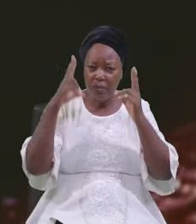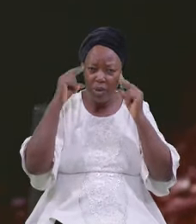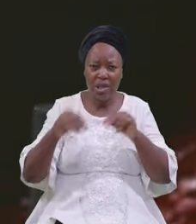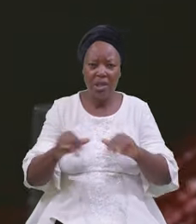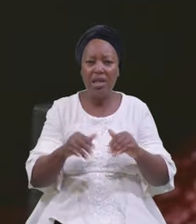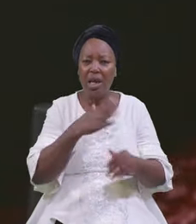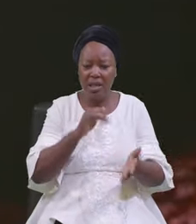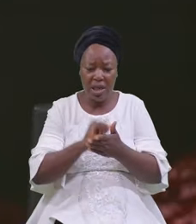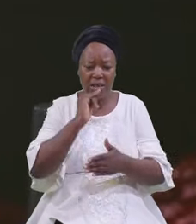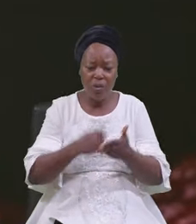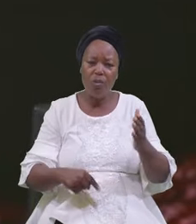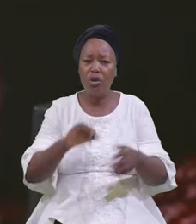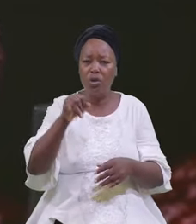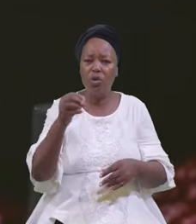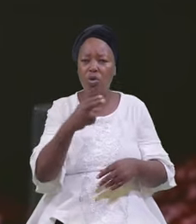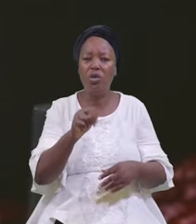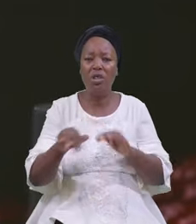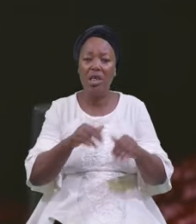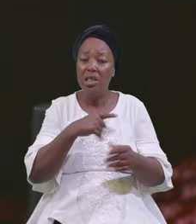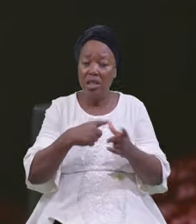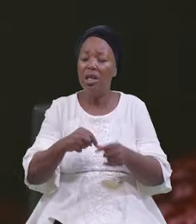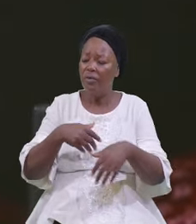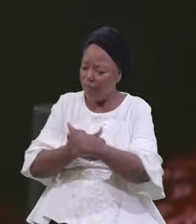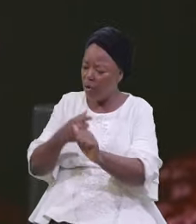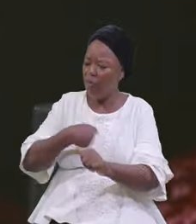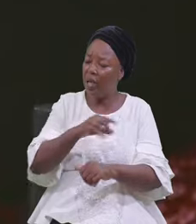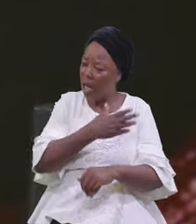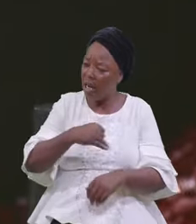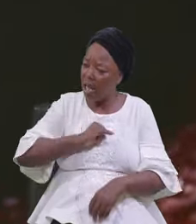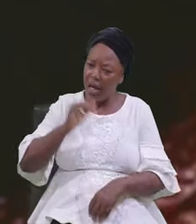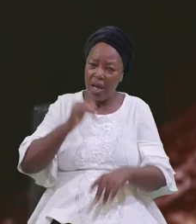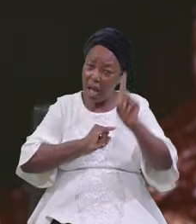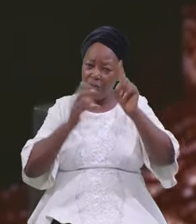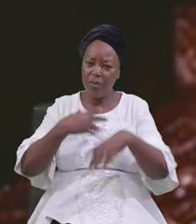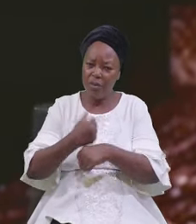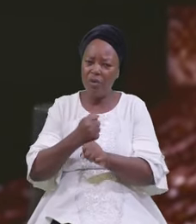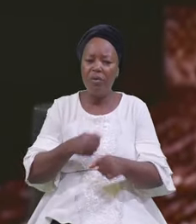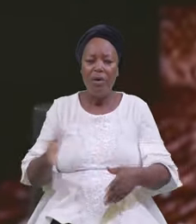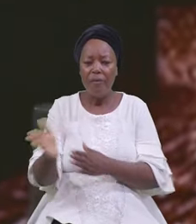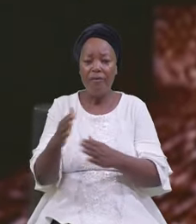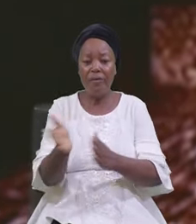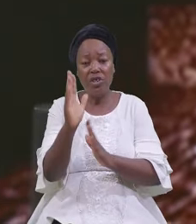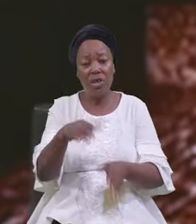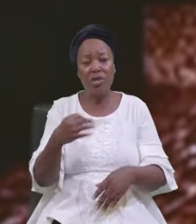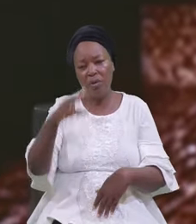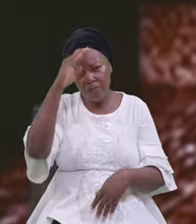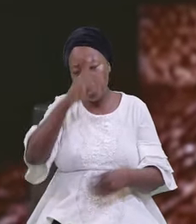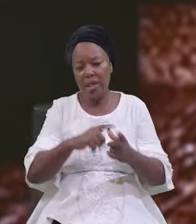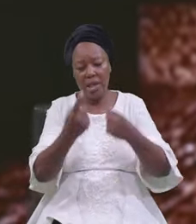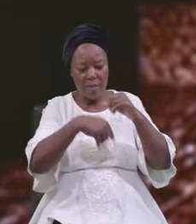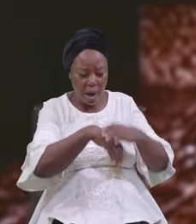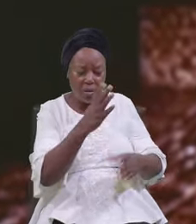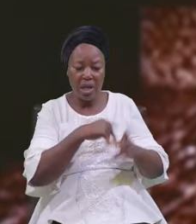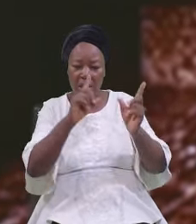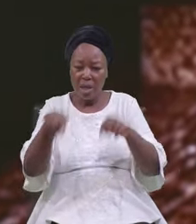John did. He said, follow me, and I will make you fishers of men. And they came out, and they came unto